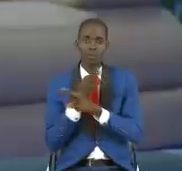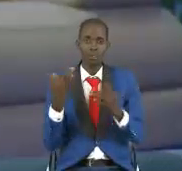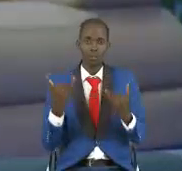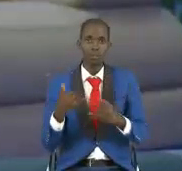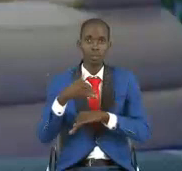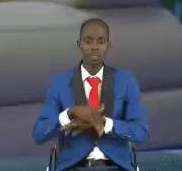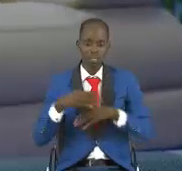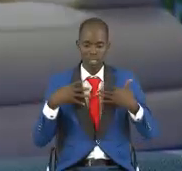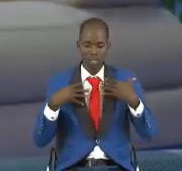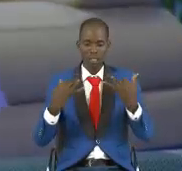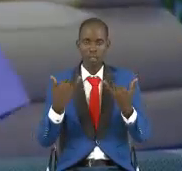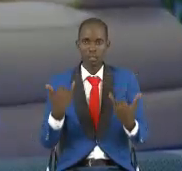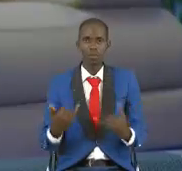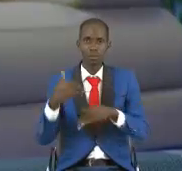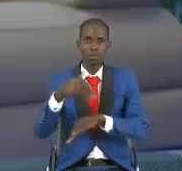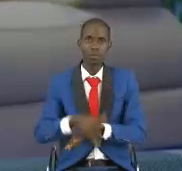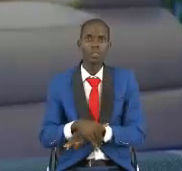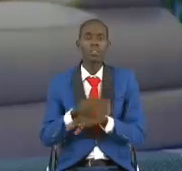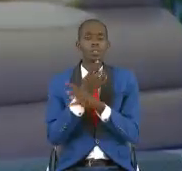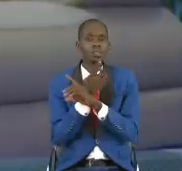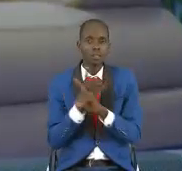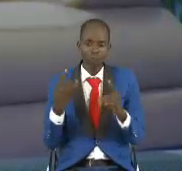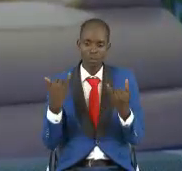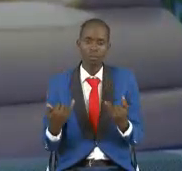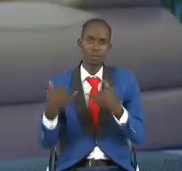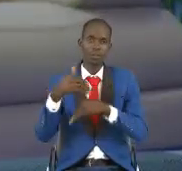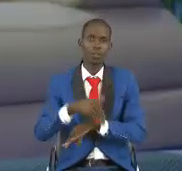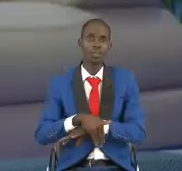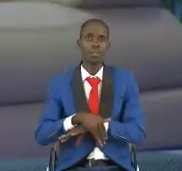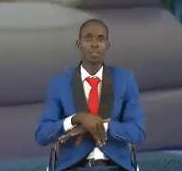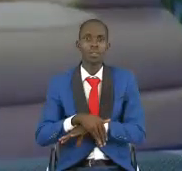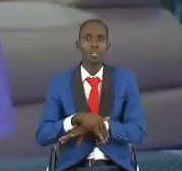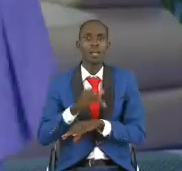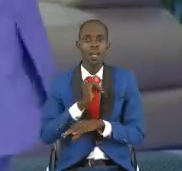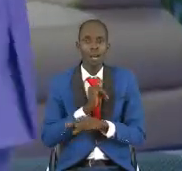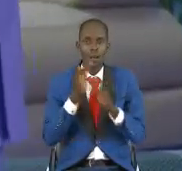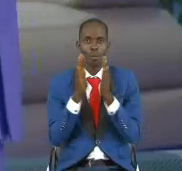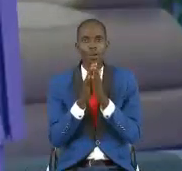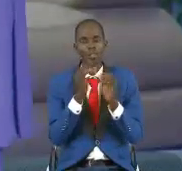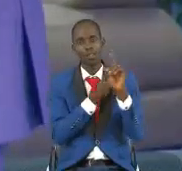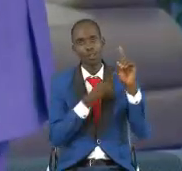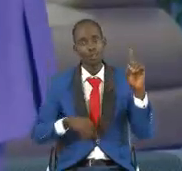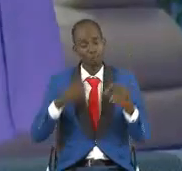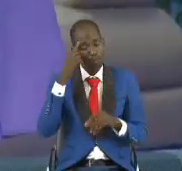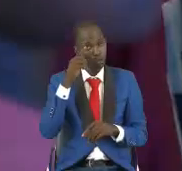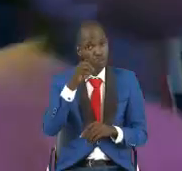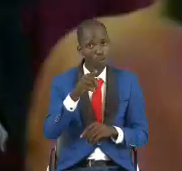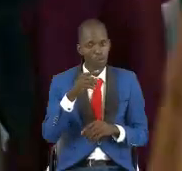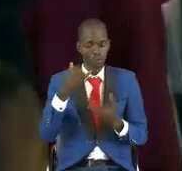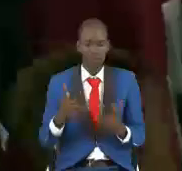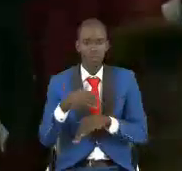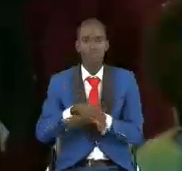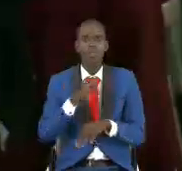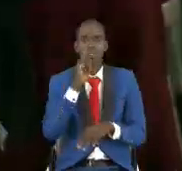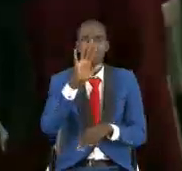Healed tonight. Yes. Delivered tonight. Yes. I praise the Lord for you. Tonight is your night of redemption.